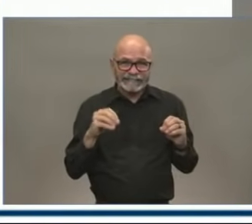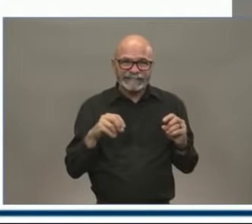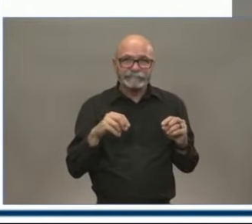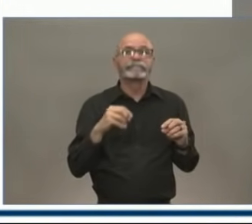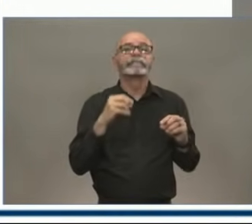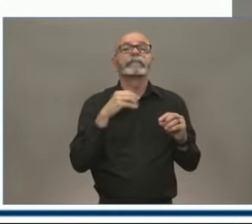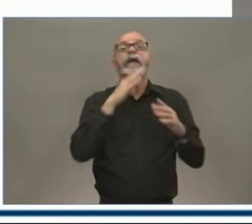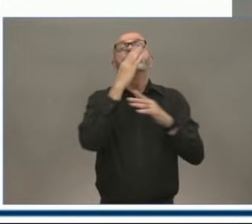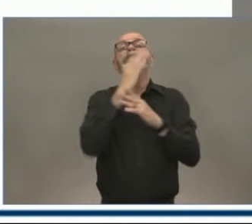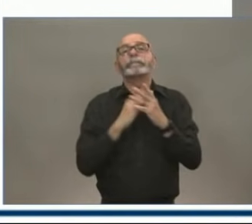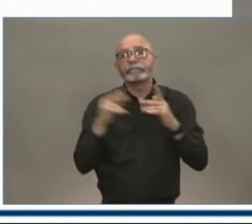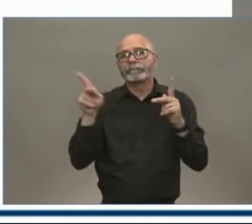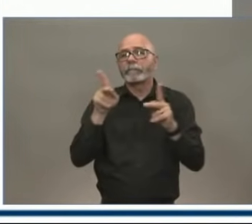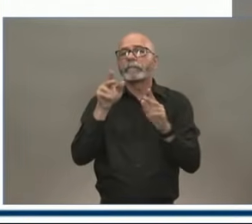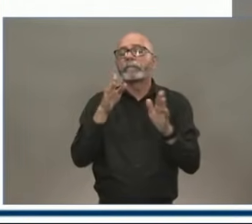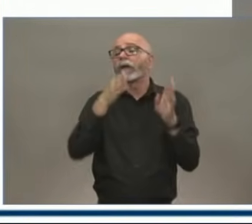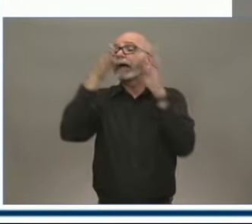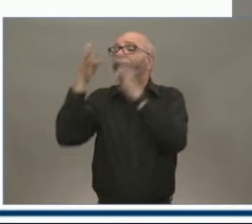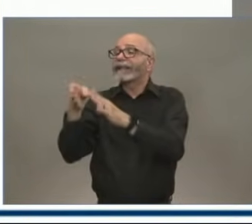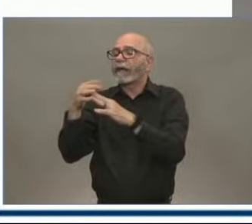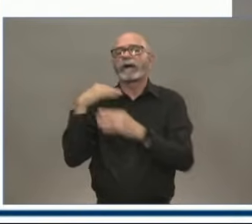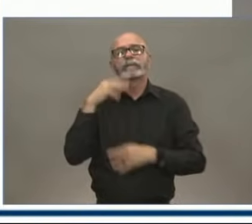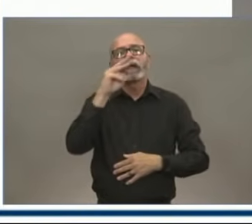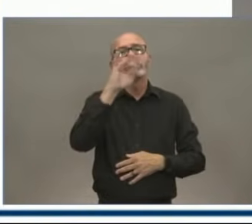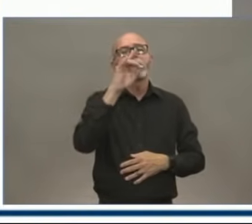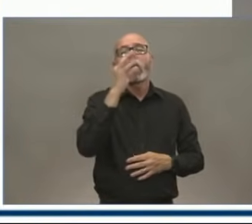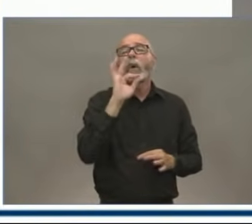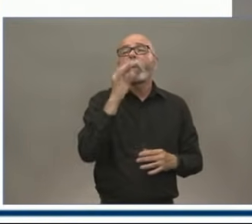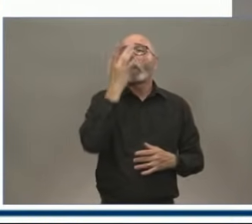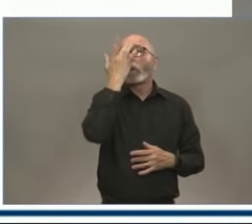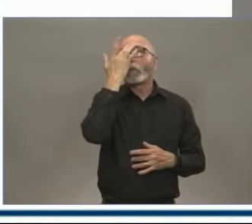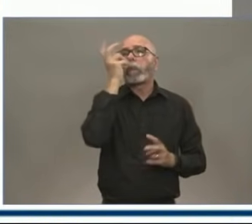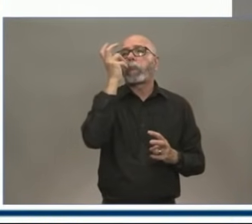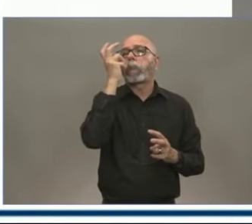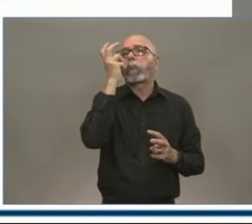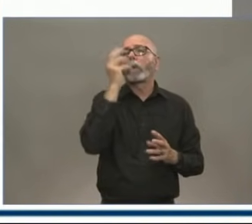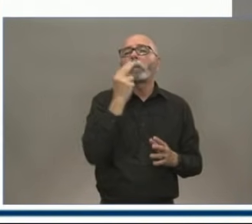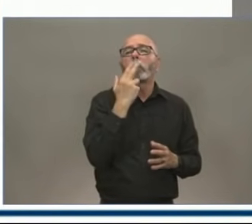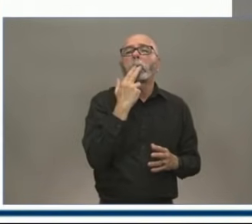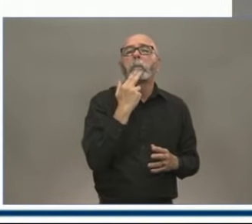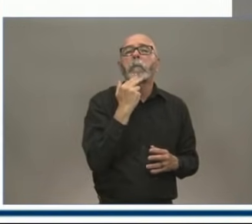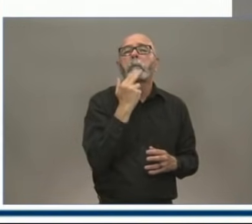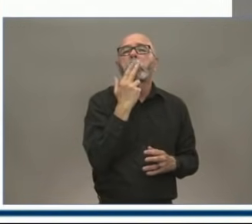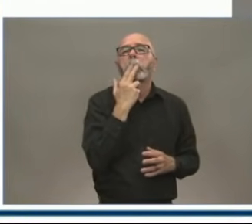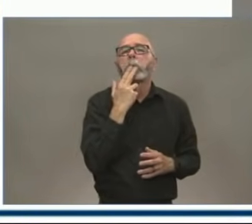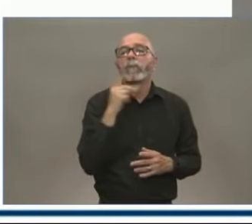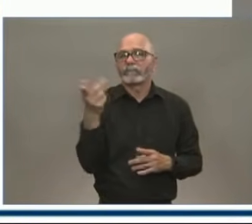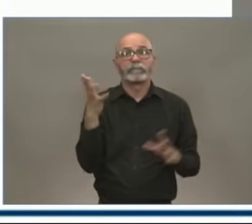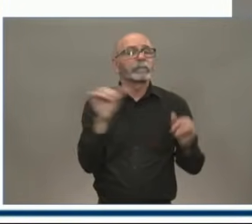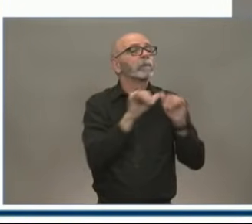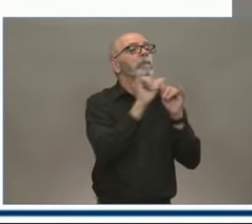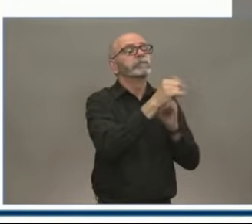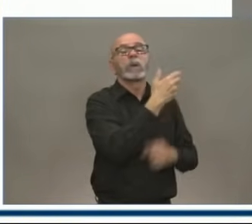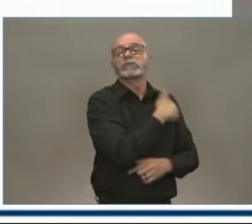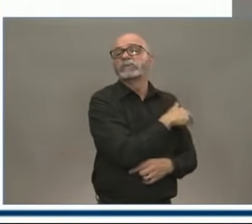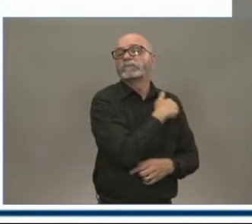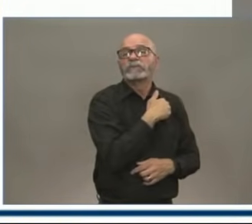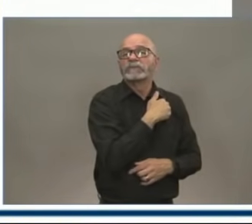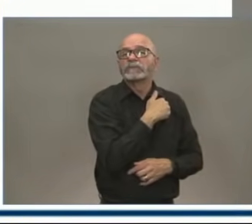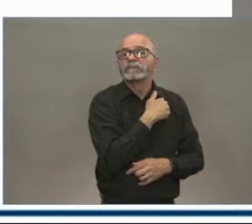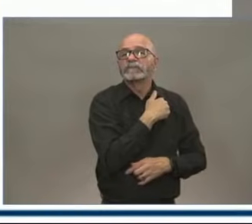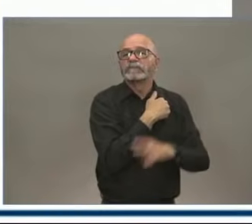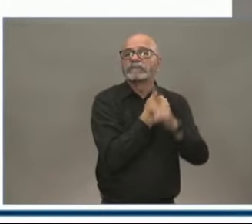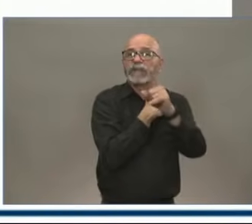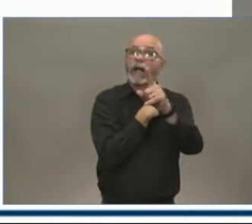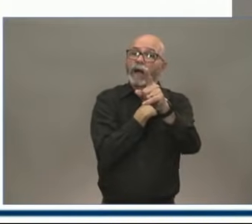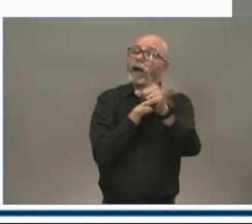don't need, maybe a little bit of outpatient care. But there is a risk for severe disease. I don't want to diminish that, even in this age